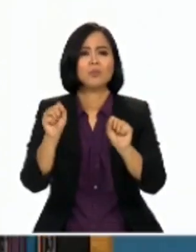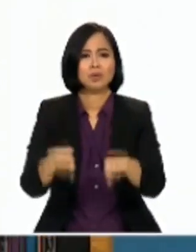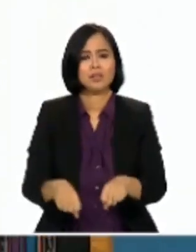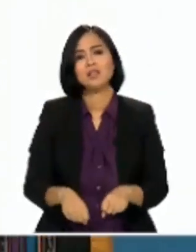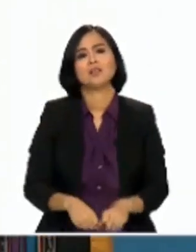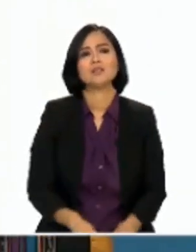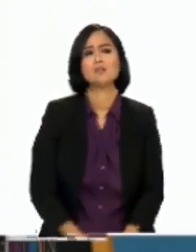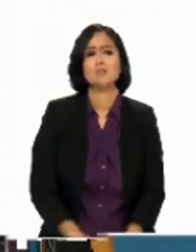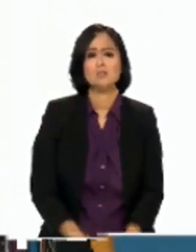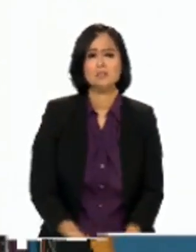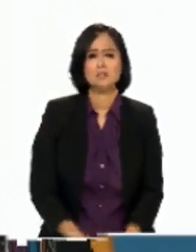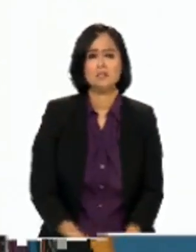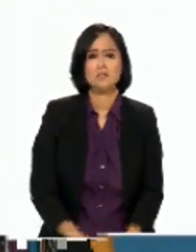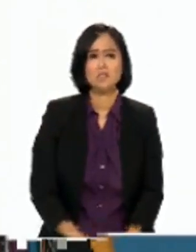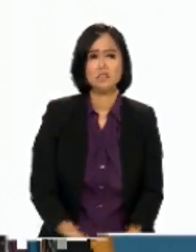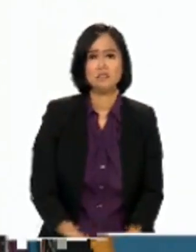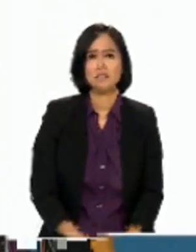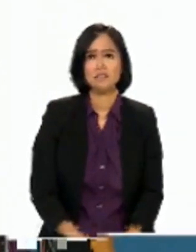with law.